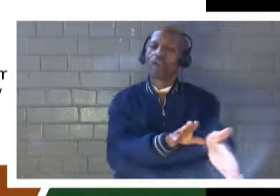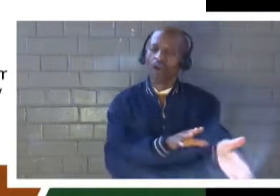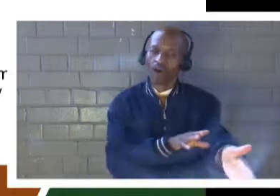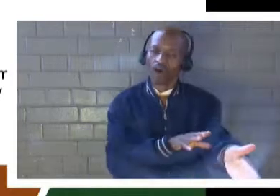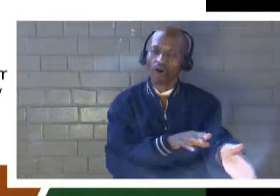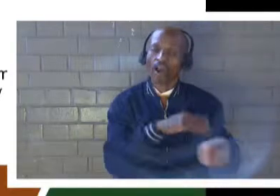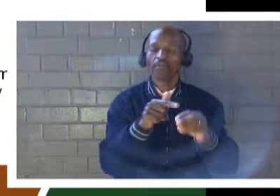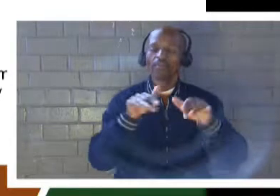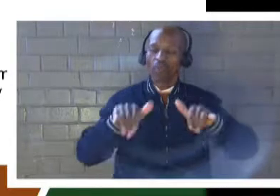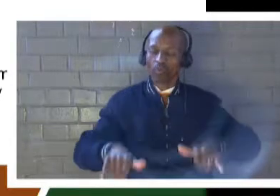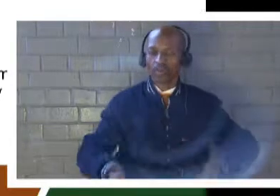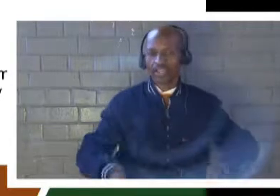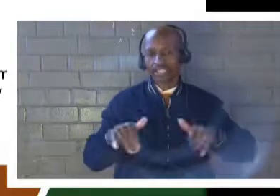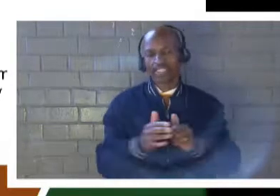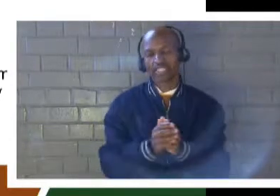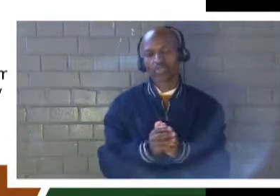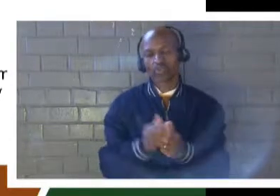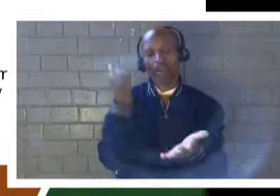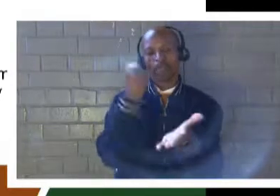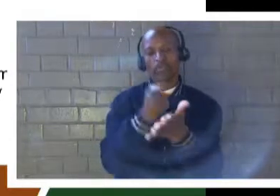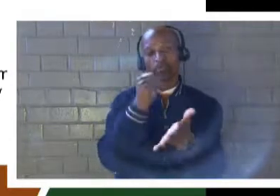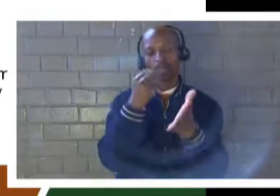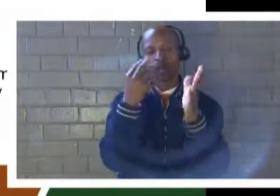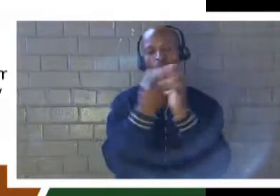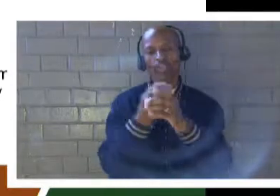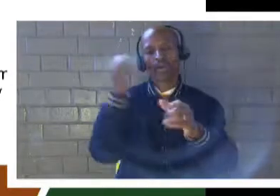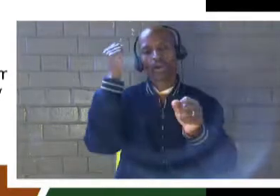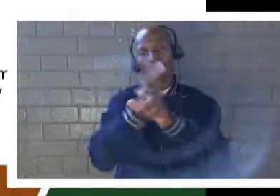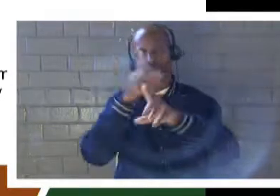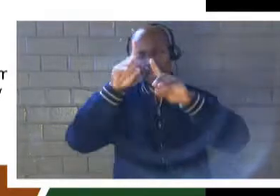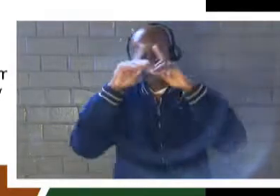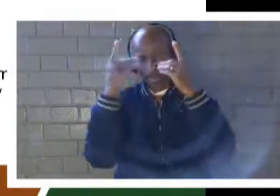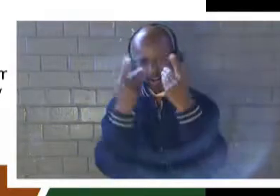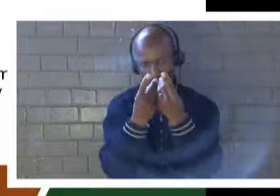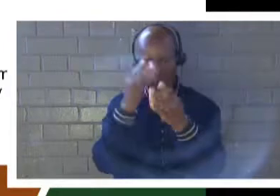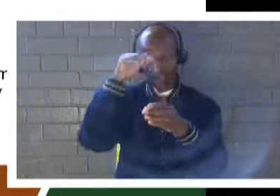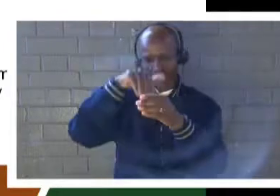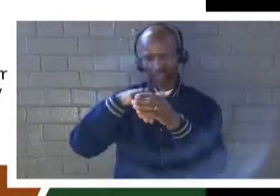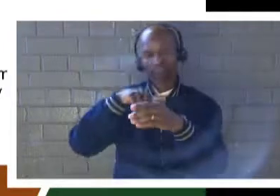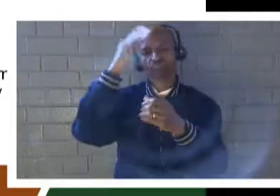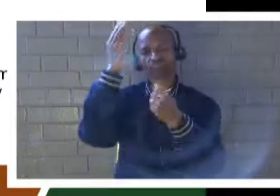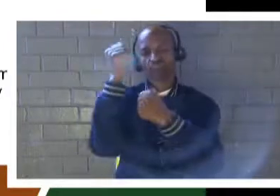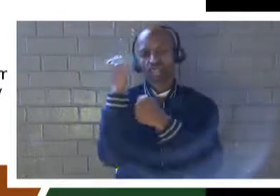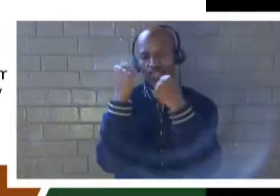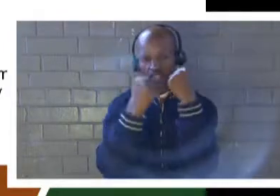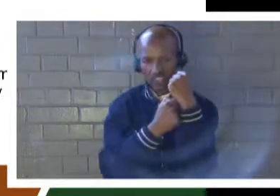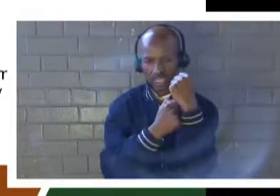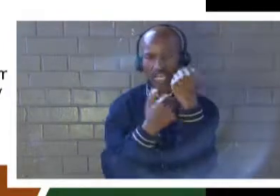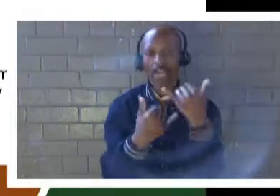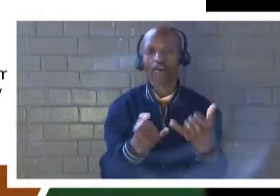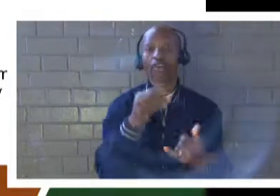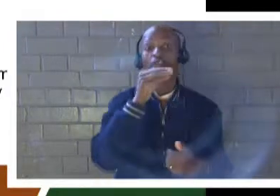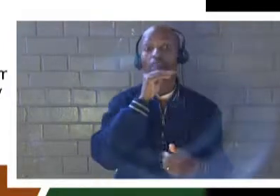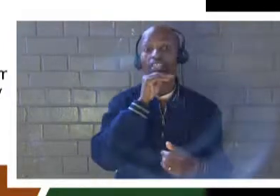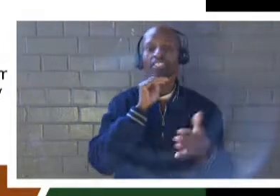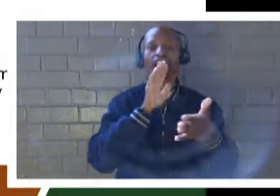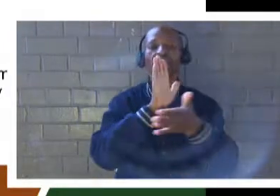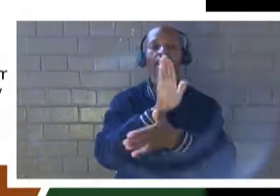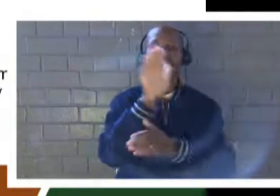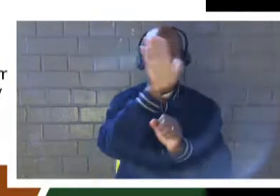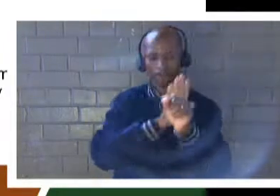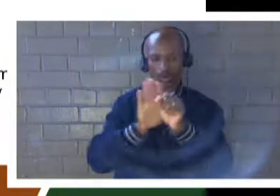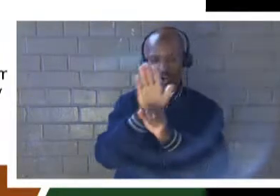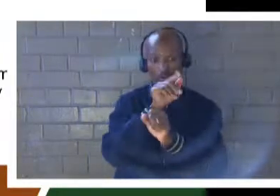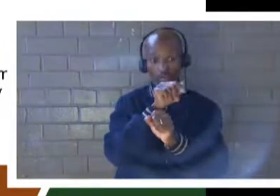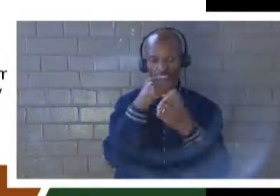long-term outstanding approval by the Gauteng Department of Infrastructure. Therefore, it is against this